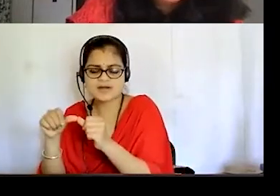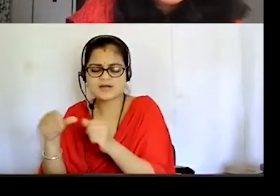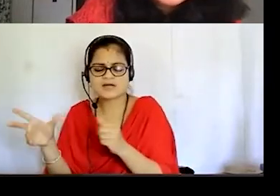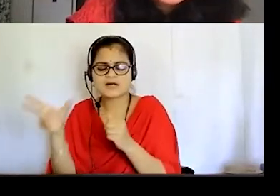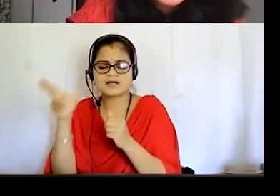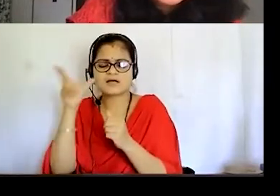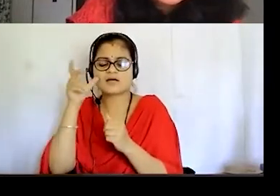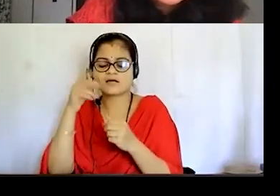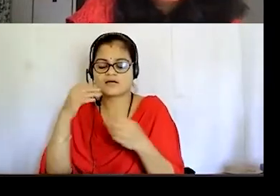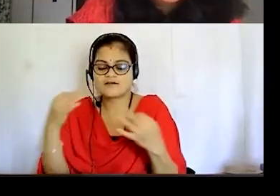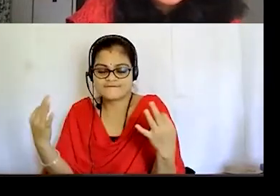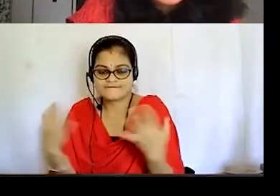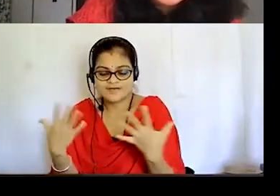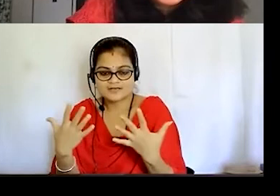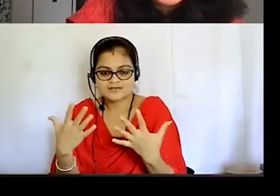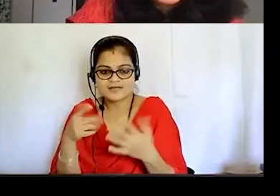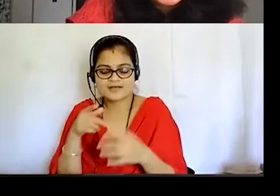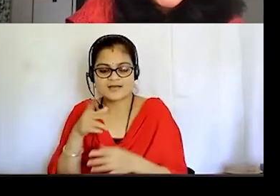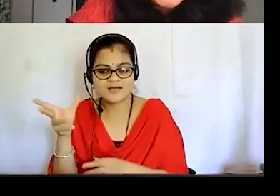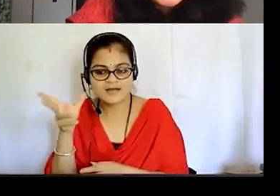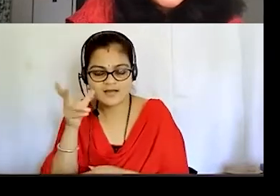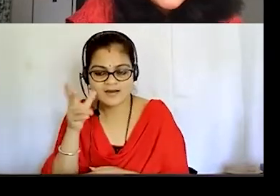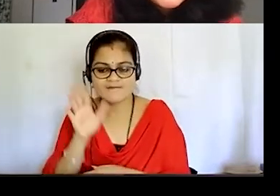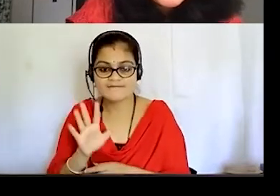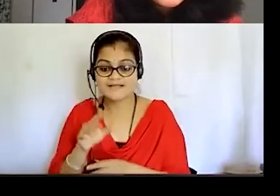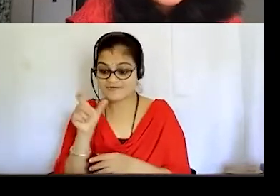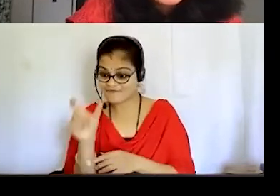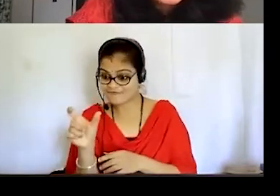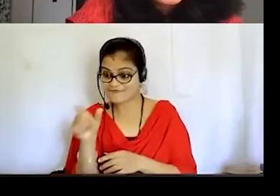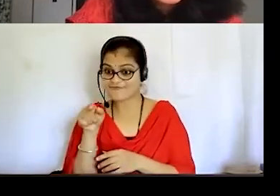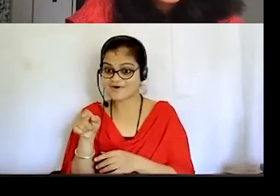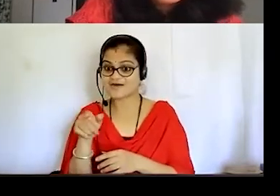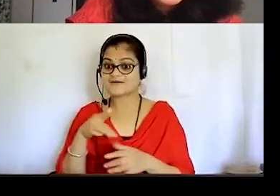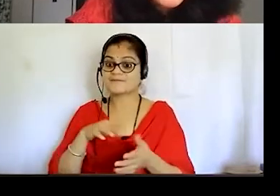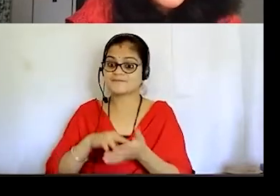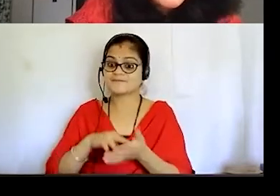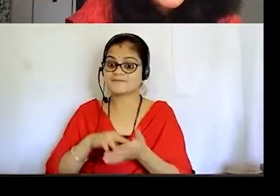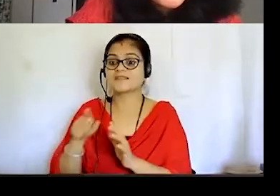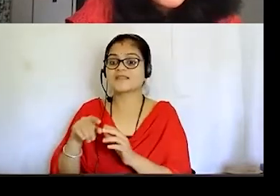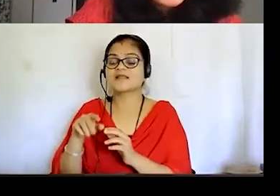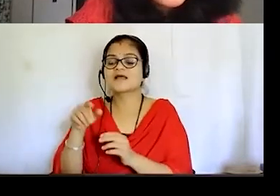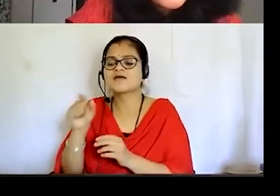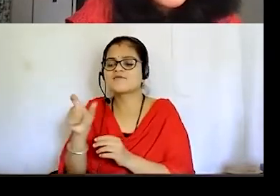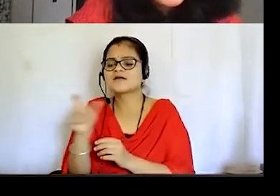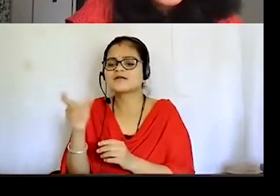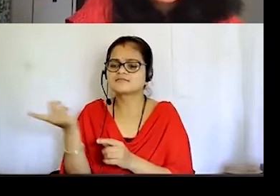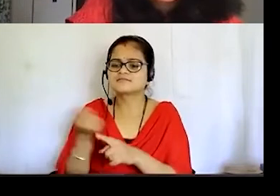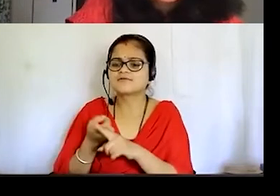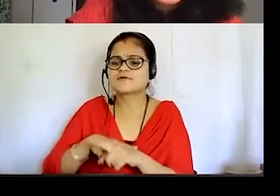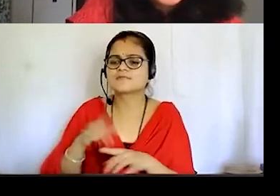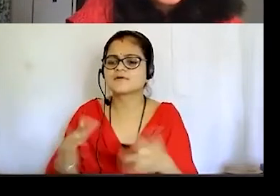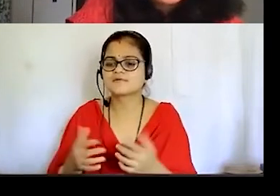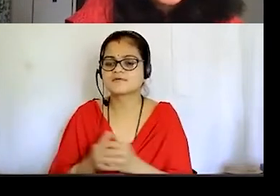a musical instrument named Dilruba. The word has its origins in Persian language that means object